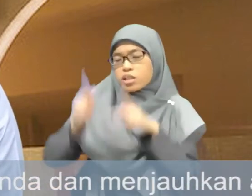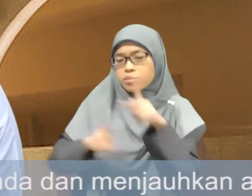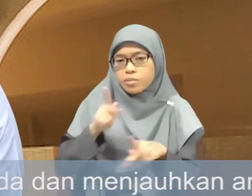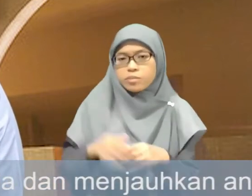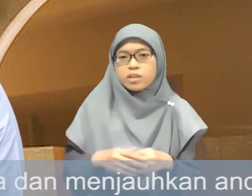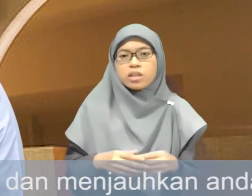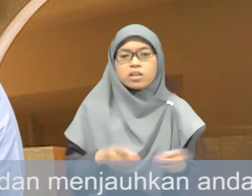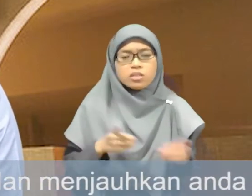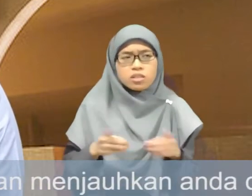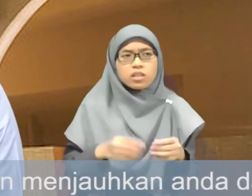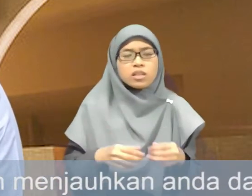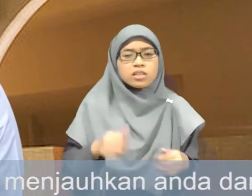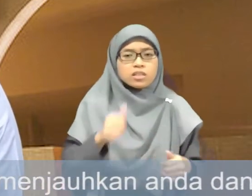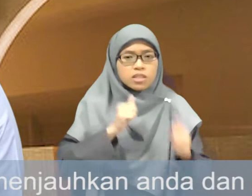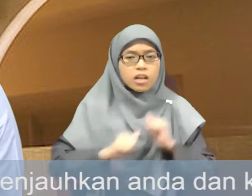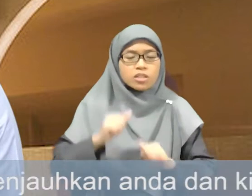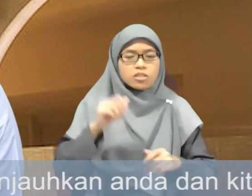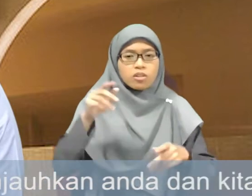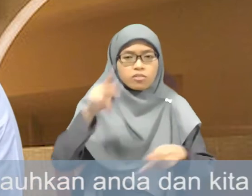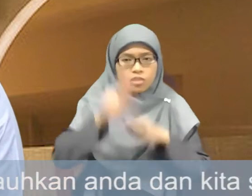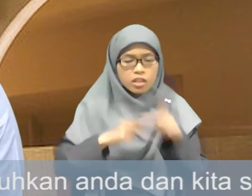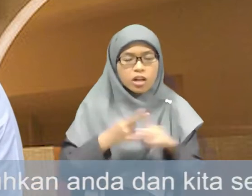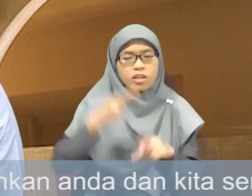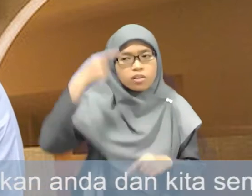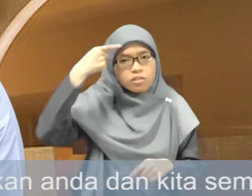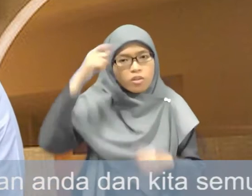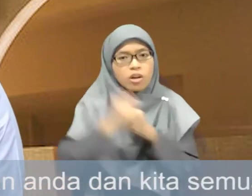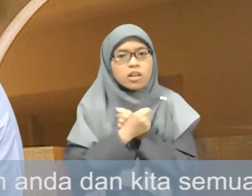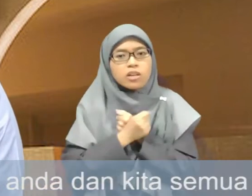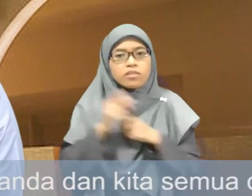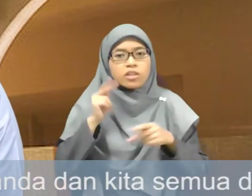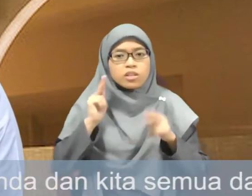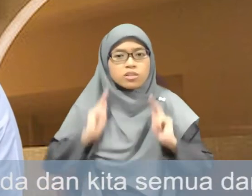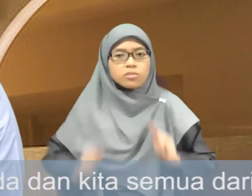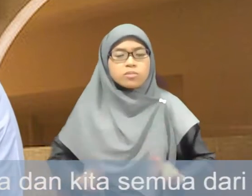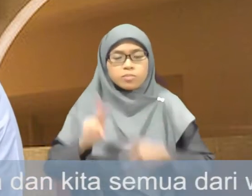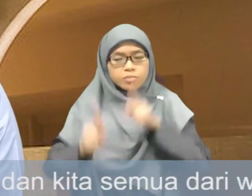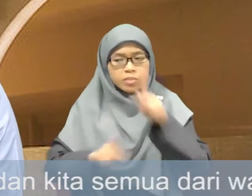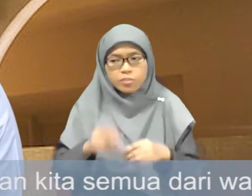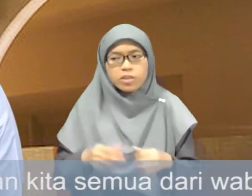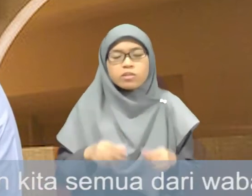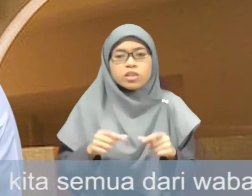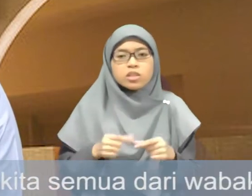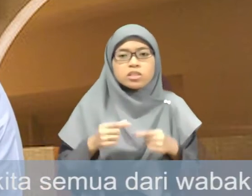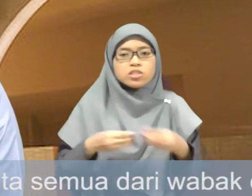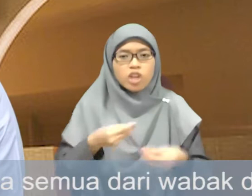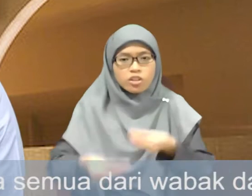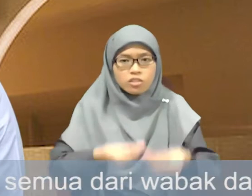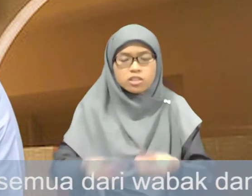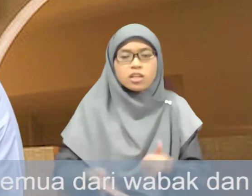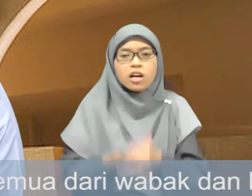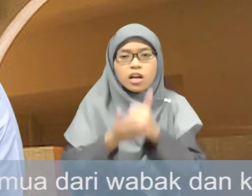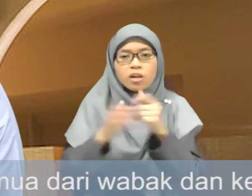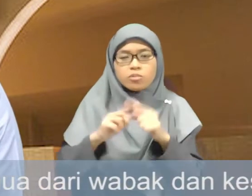described as the benevolent act towards the love of humanity pertaining to generosity and helpfulness towards people in need